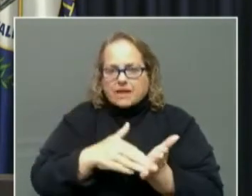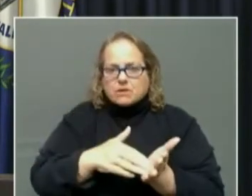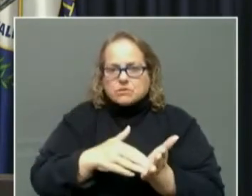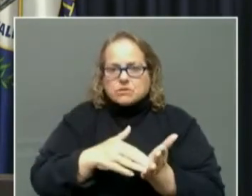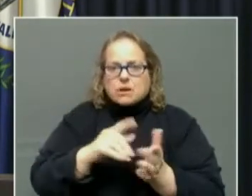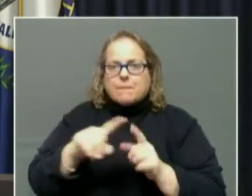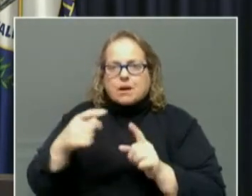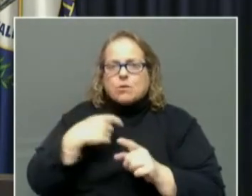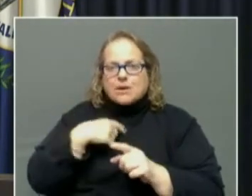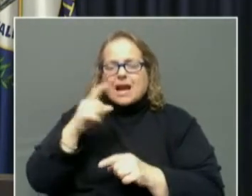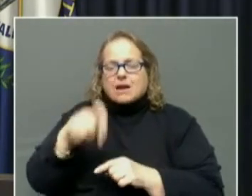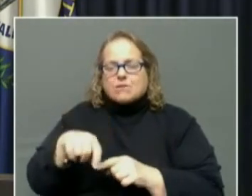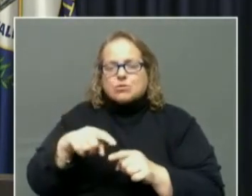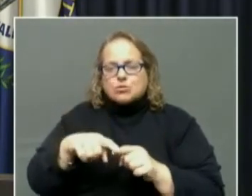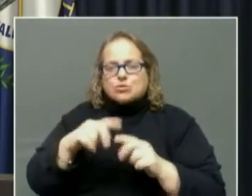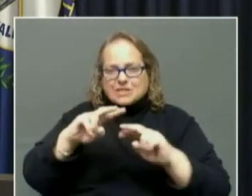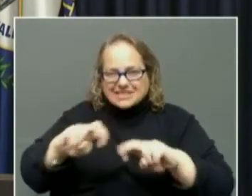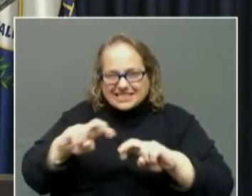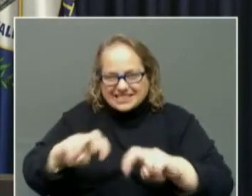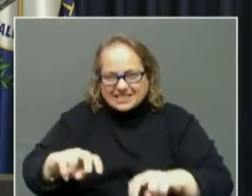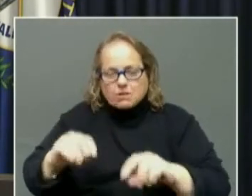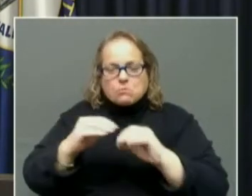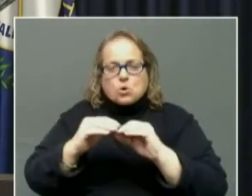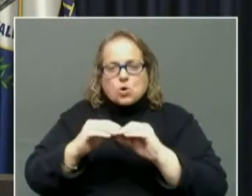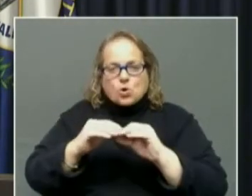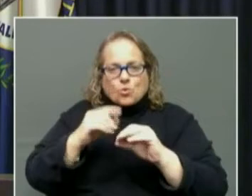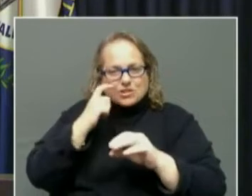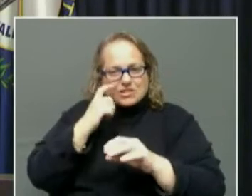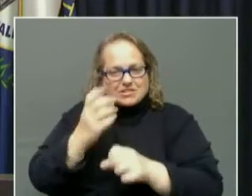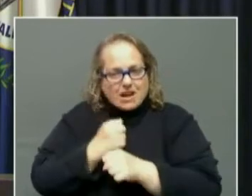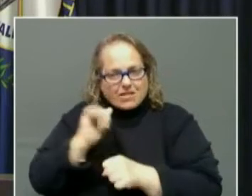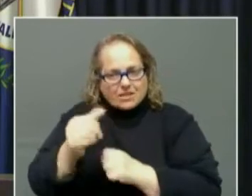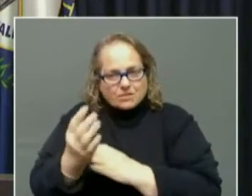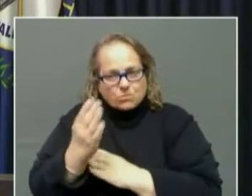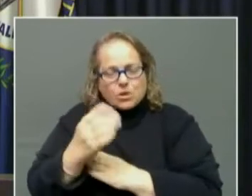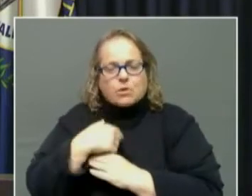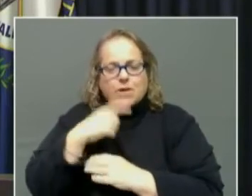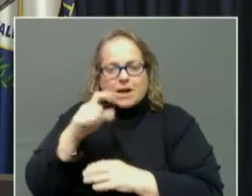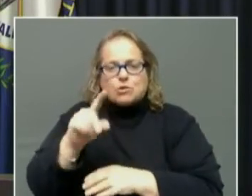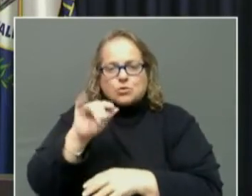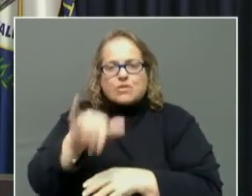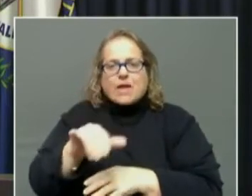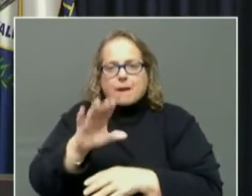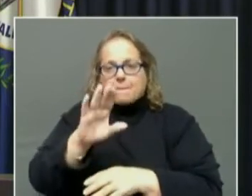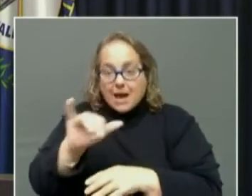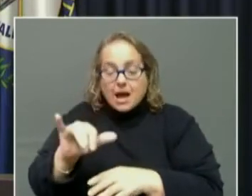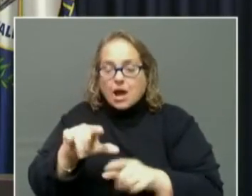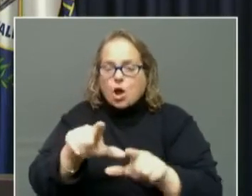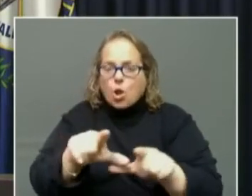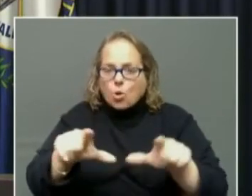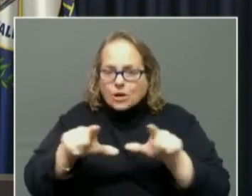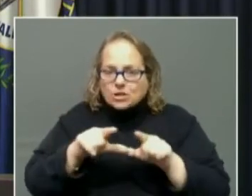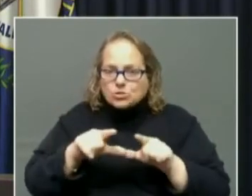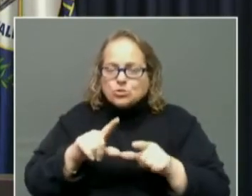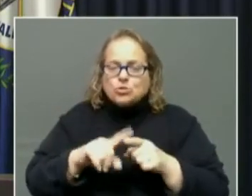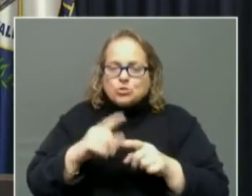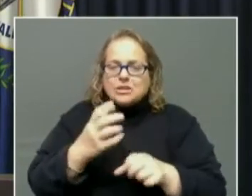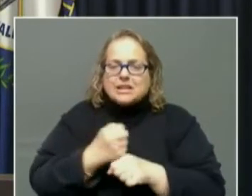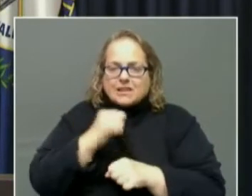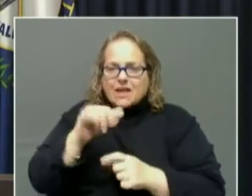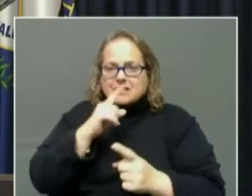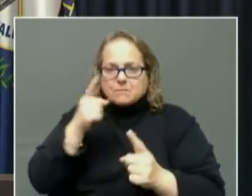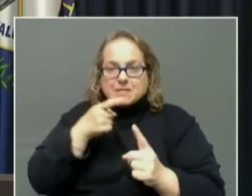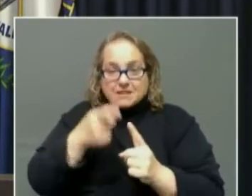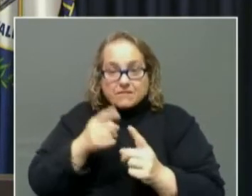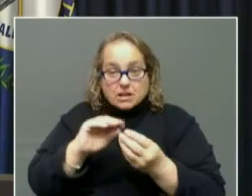to drill down again, just getting it this morning. And we'll have to do that by location to get that specific number. But if you